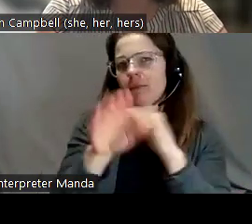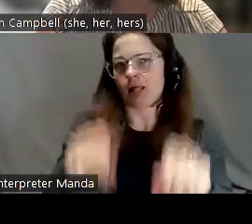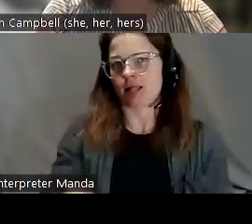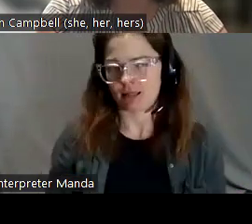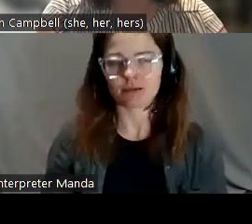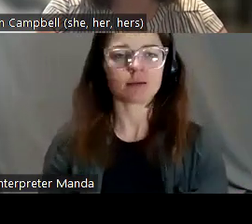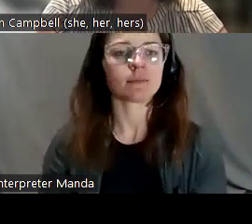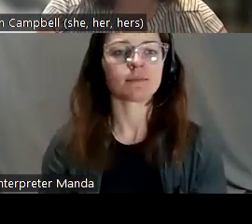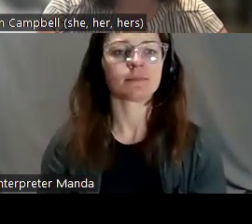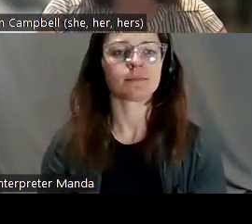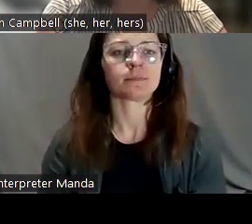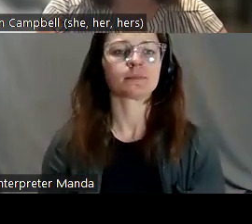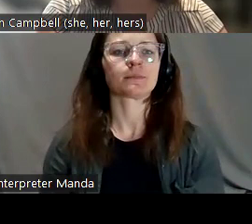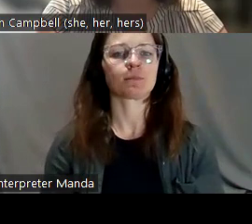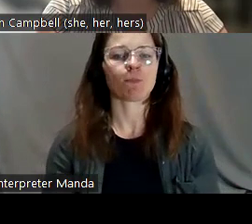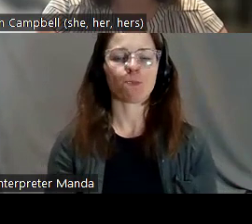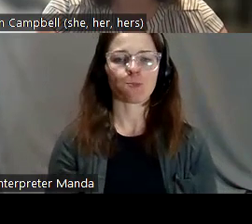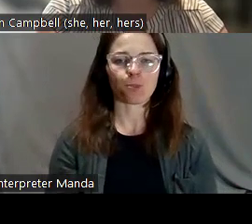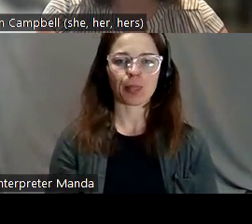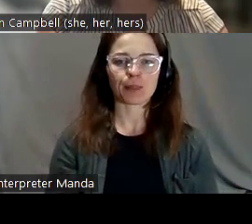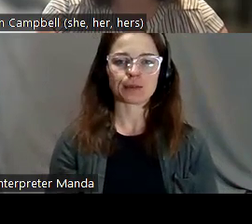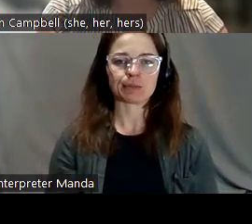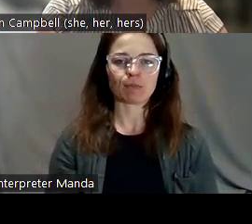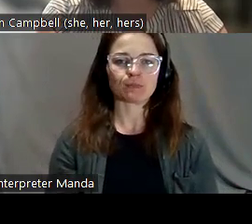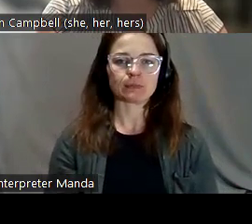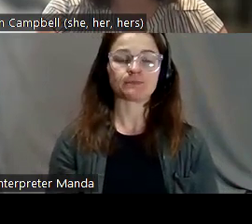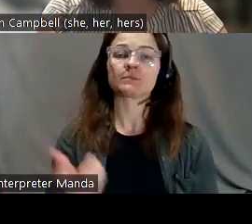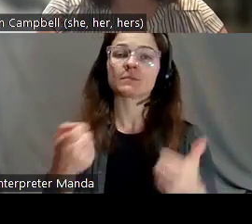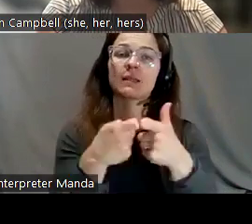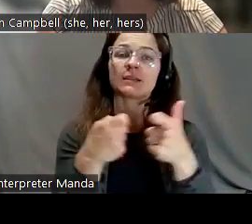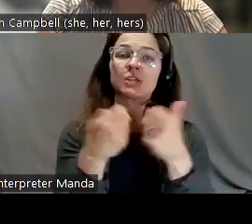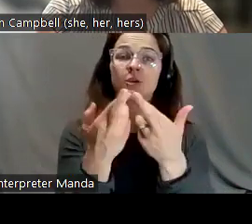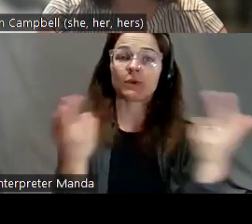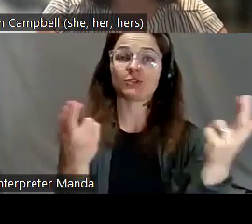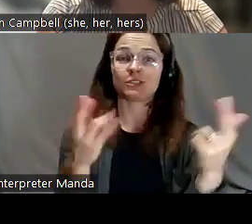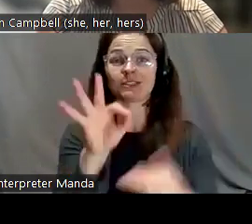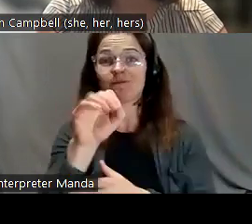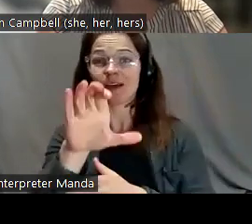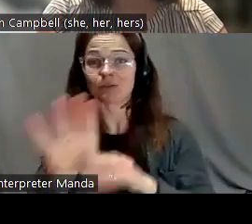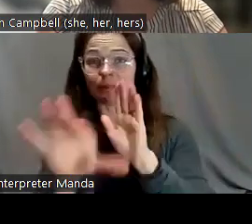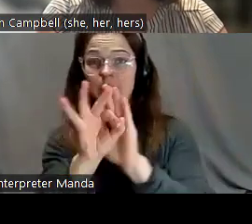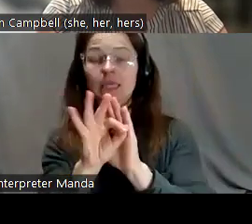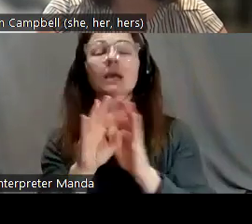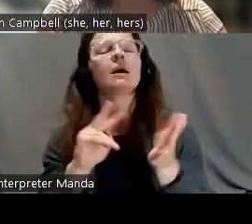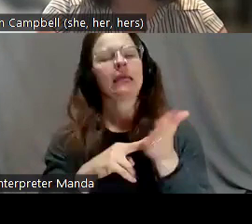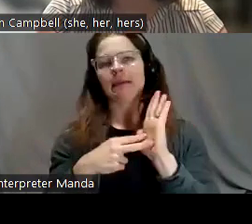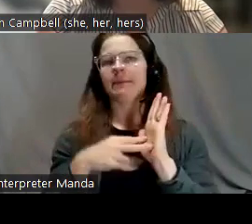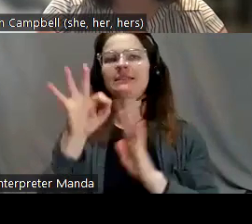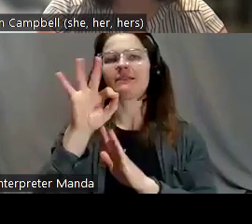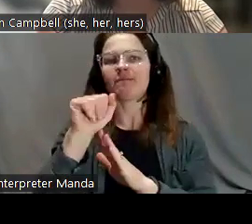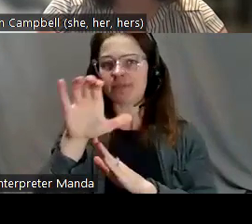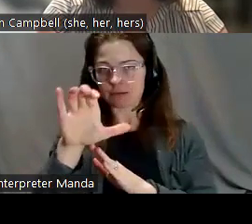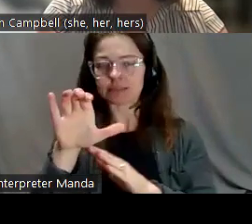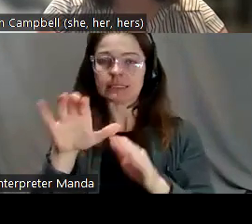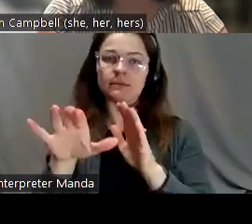do also find that having faculty select these electronic resources mean that faculty are selecting content that's up to date.